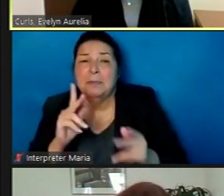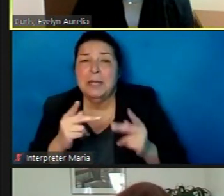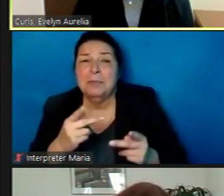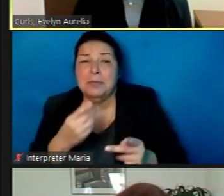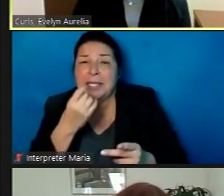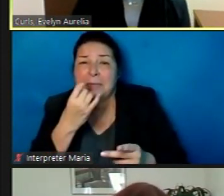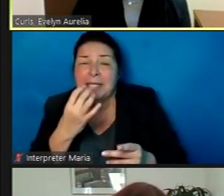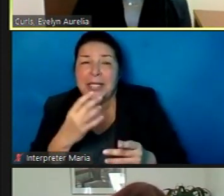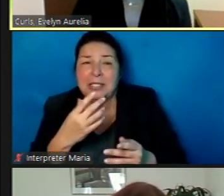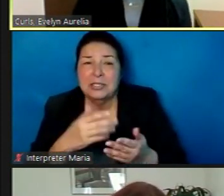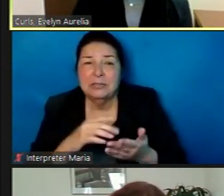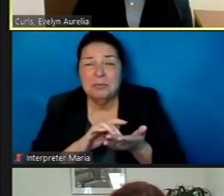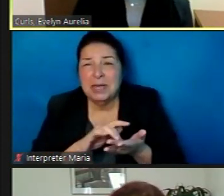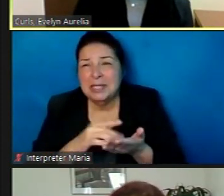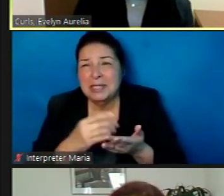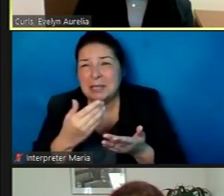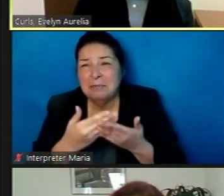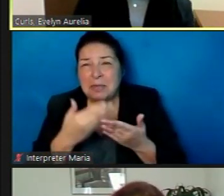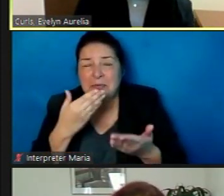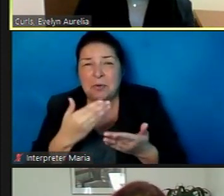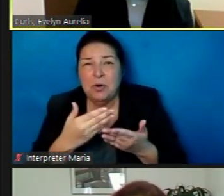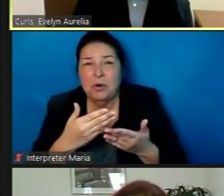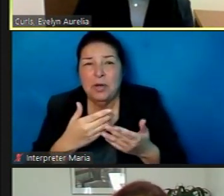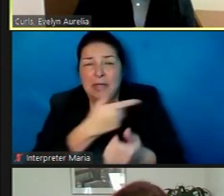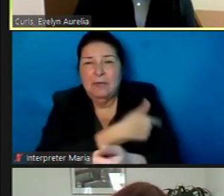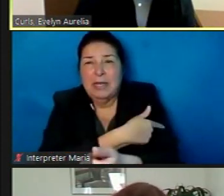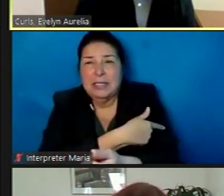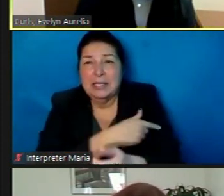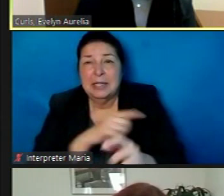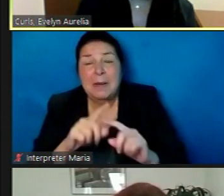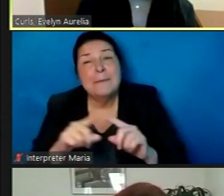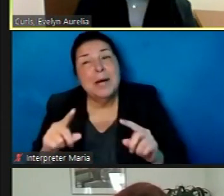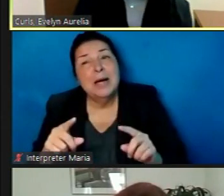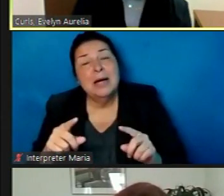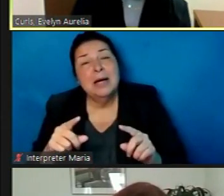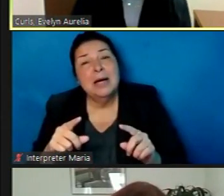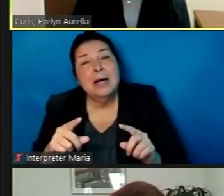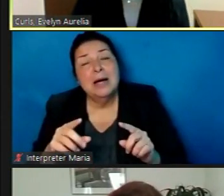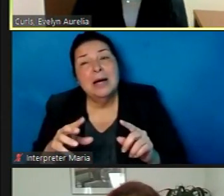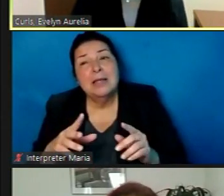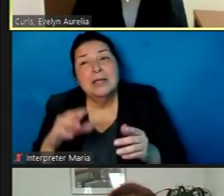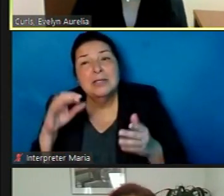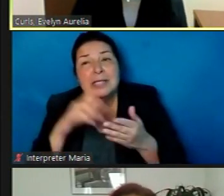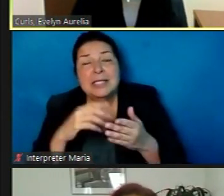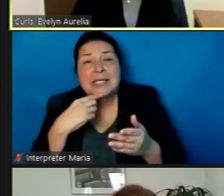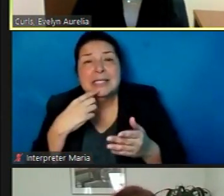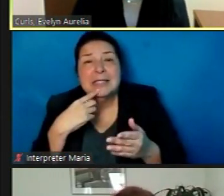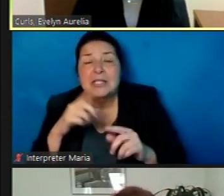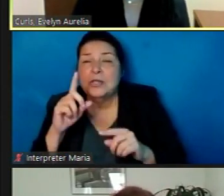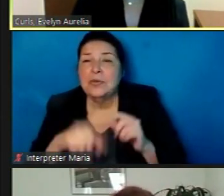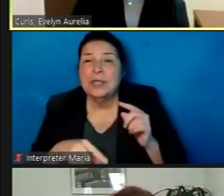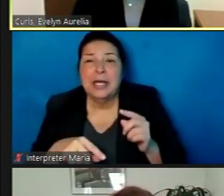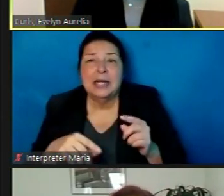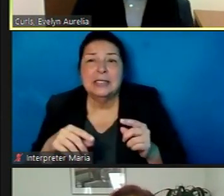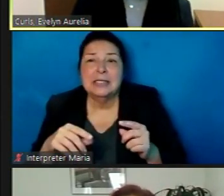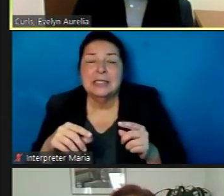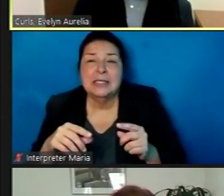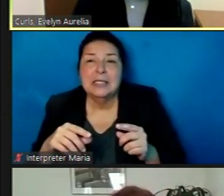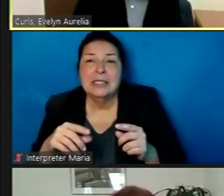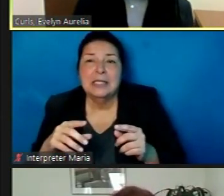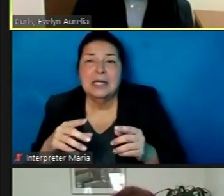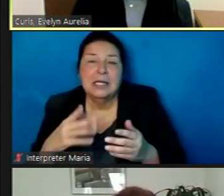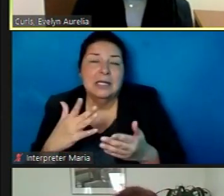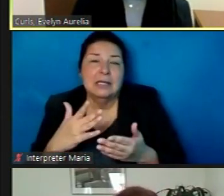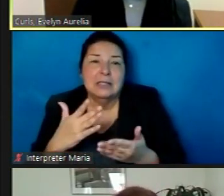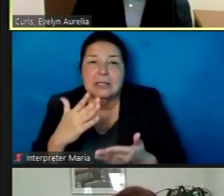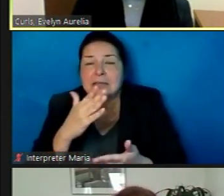past. But there were studies that suggest that you can't take NSAIDs. Those studies have actually not borne out to be completely true. There is a